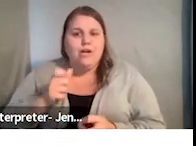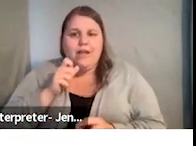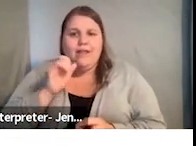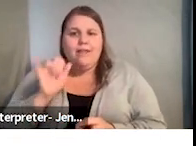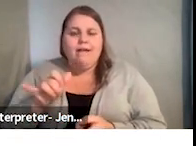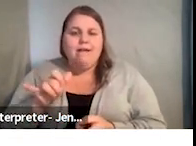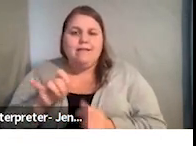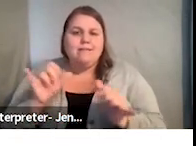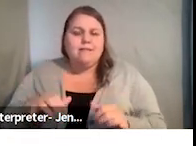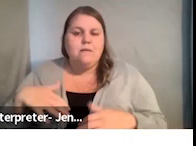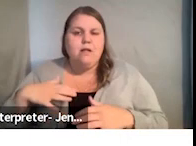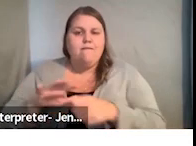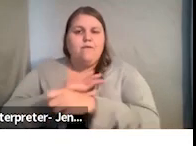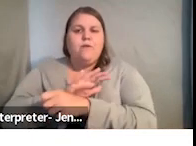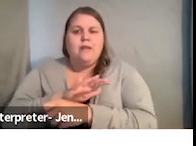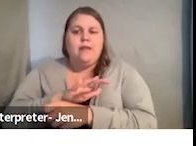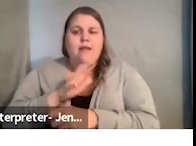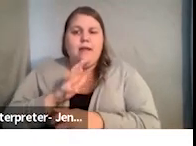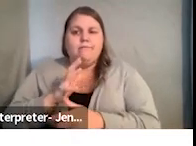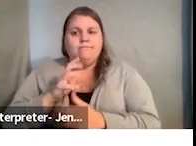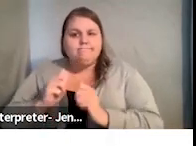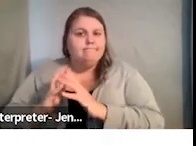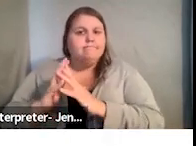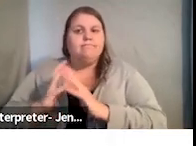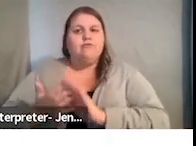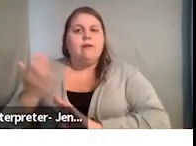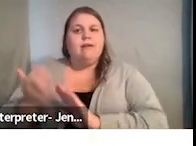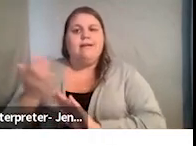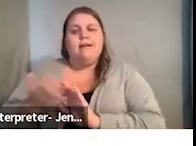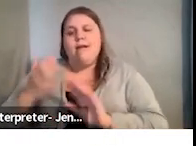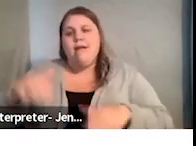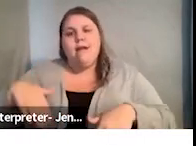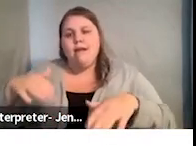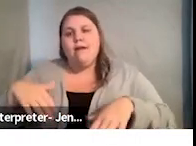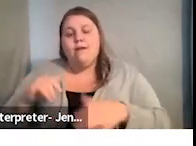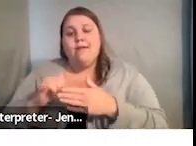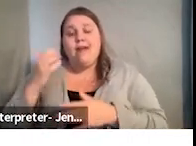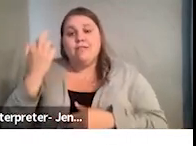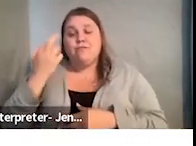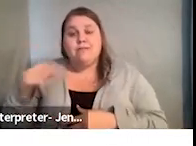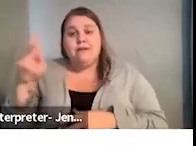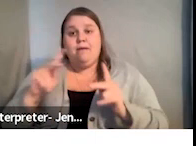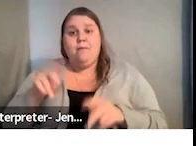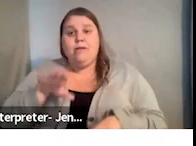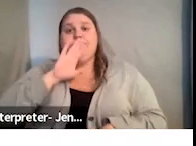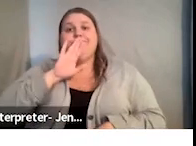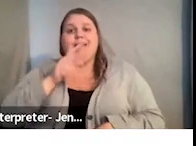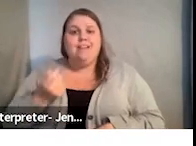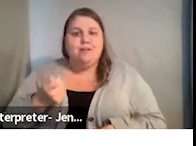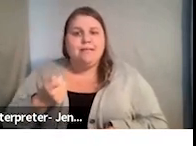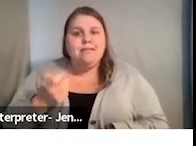fully up and running. And that's why people are running into these